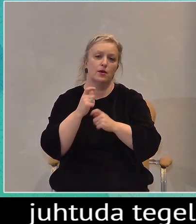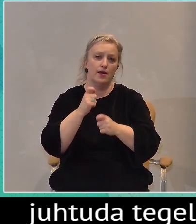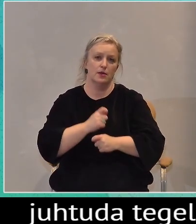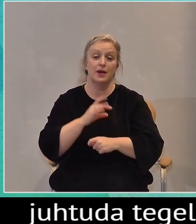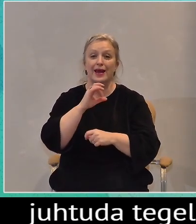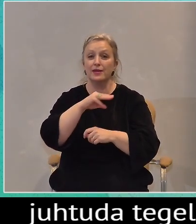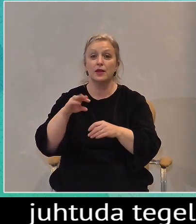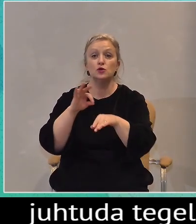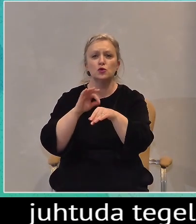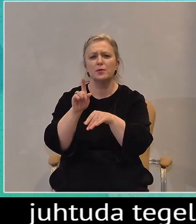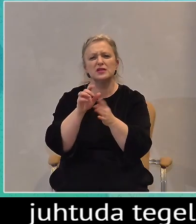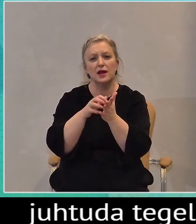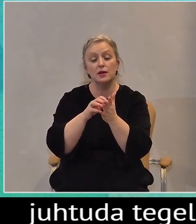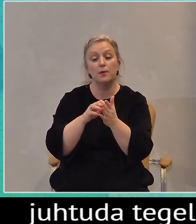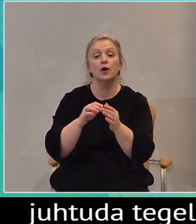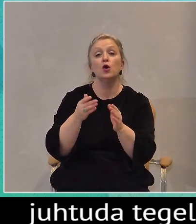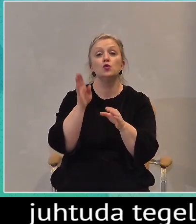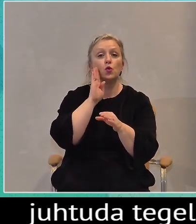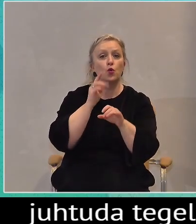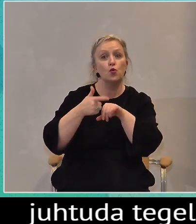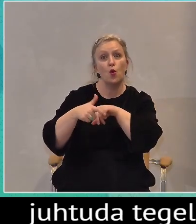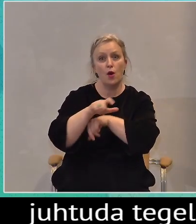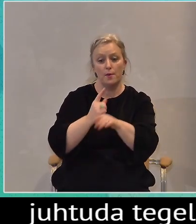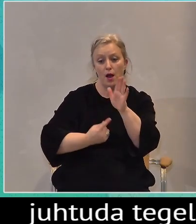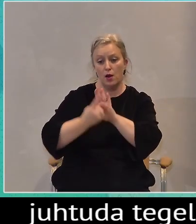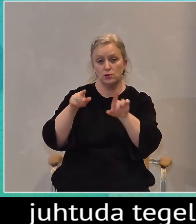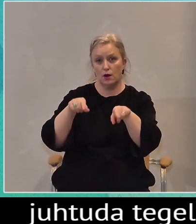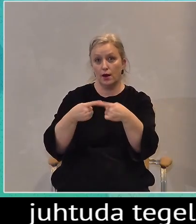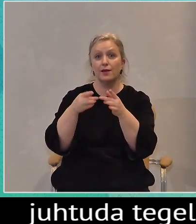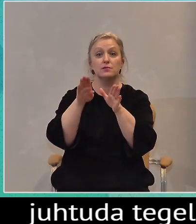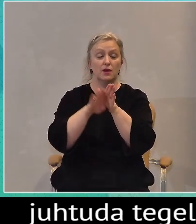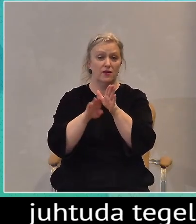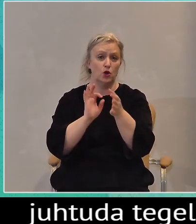can occur. Franka was diagnosed with Rett syndrome.